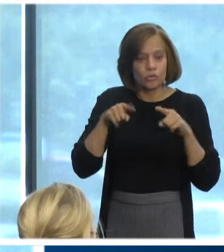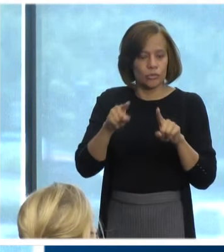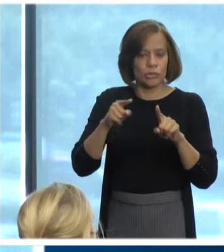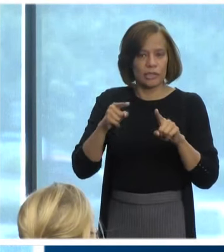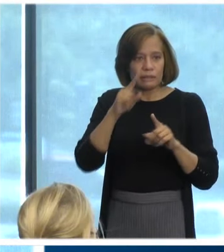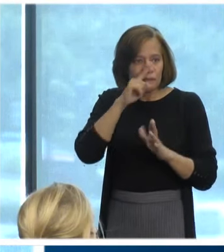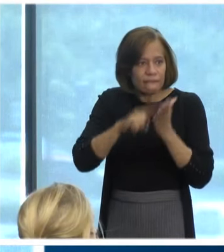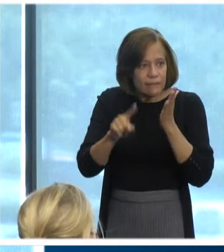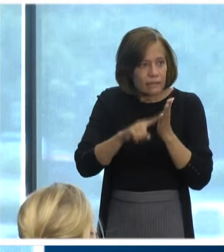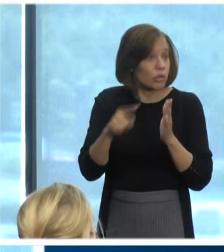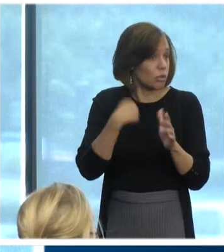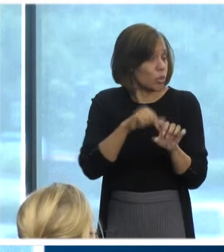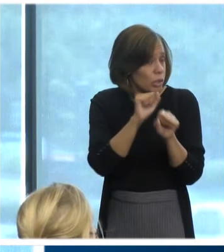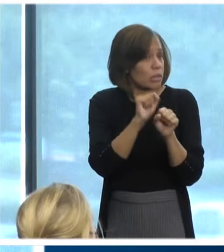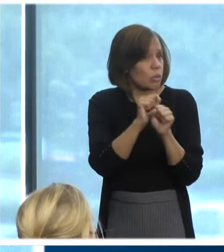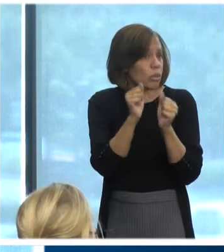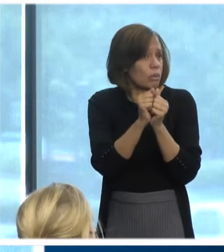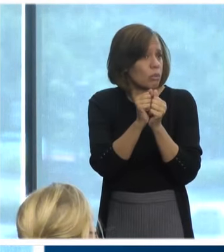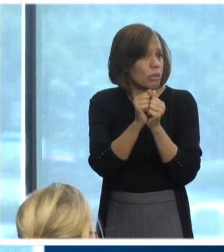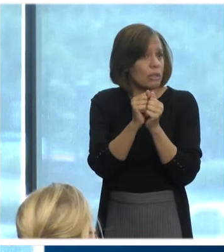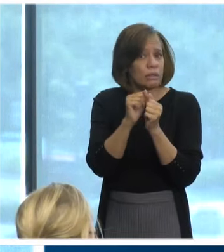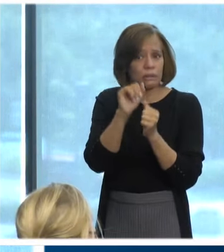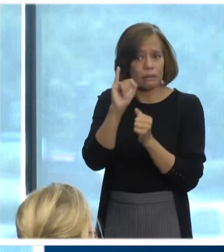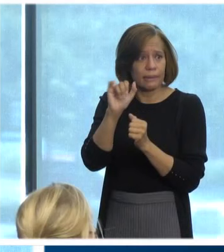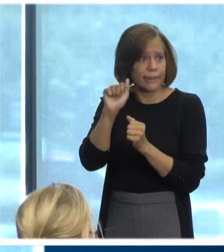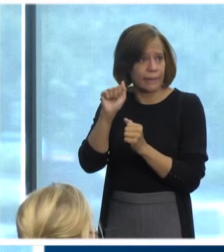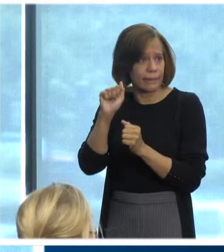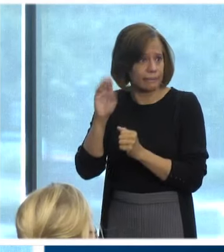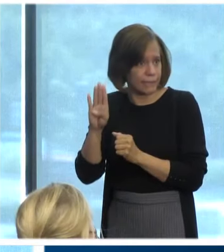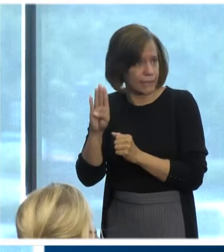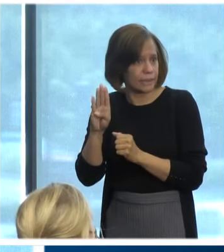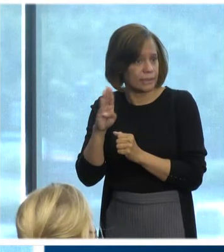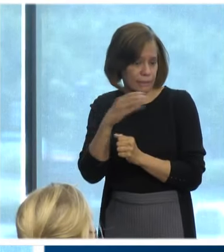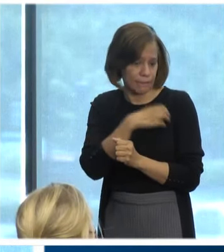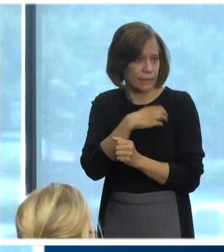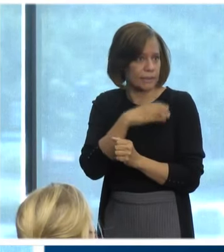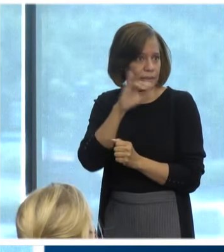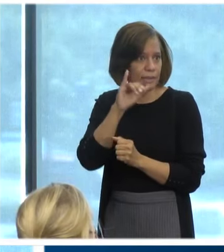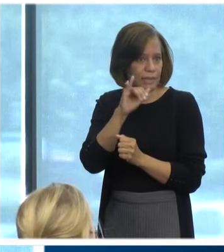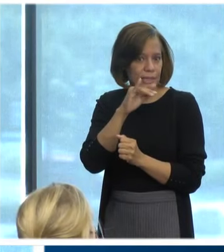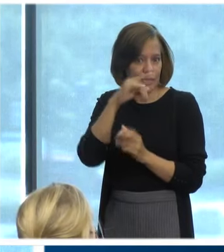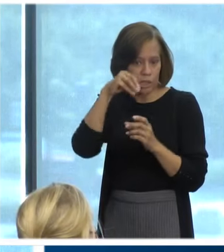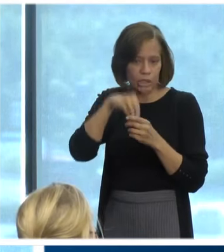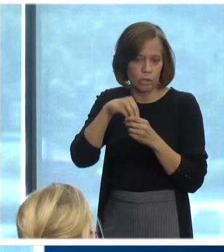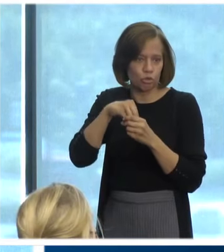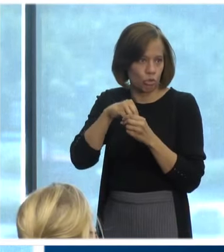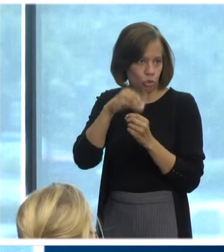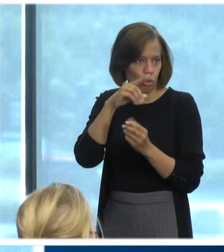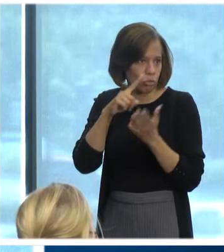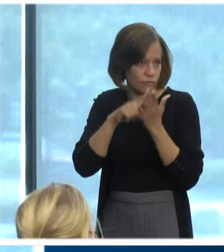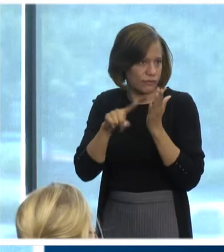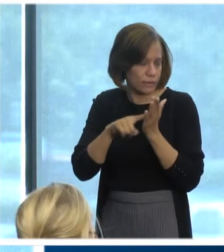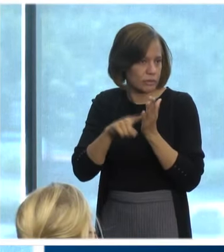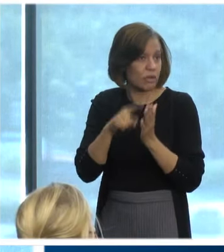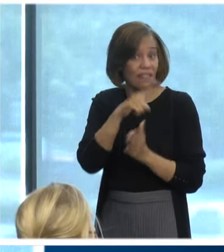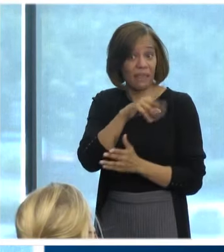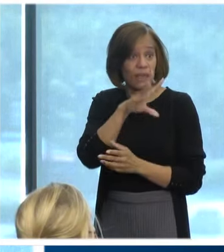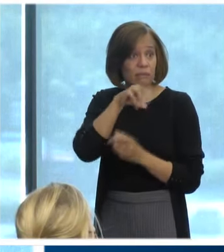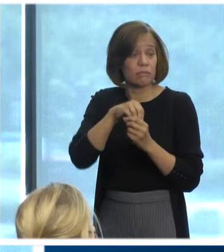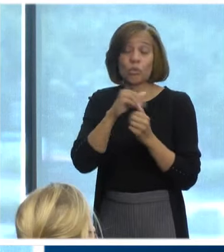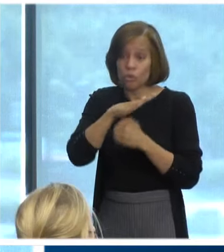we worked with Internal Affairs, and they participated in all of our interviews. And